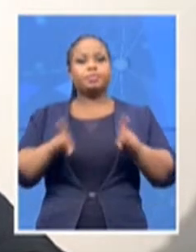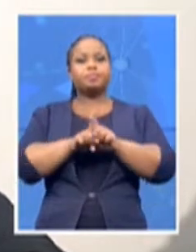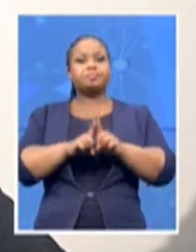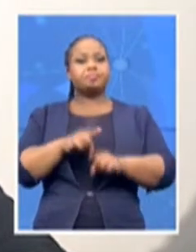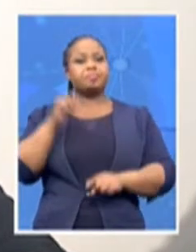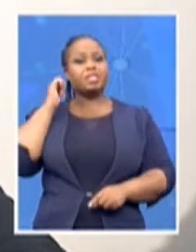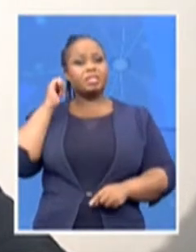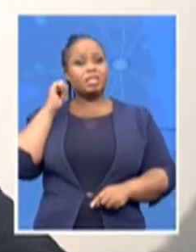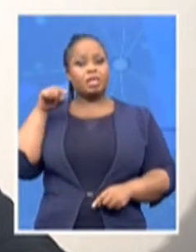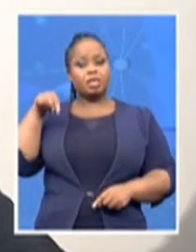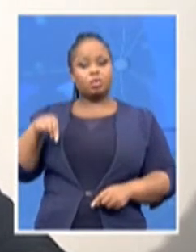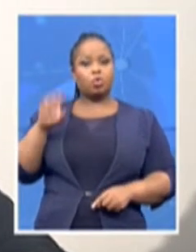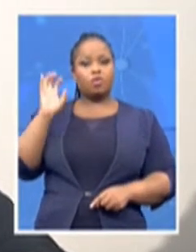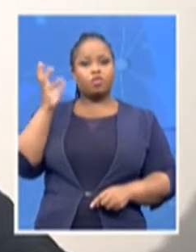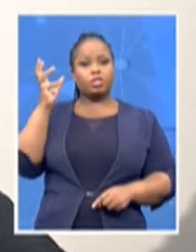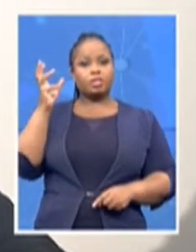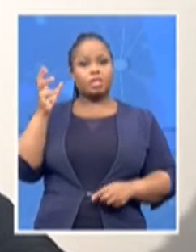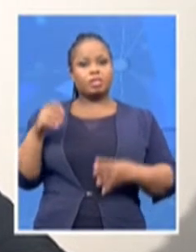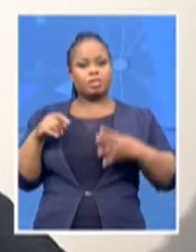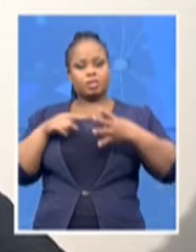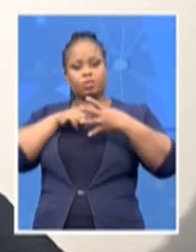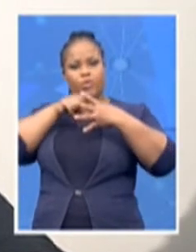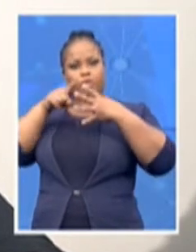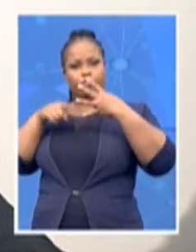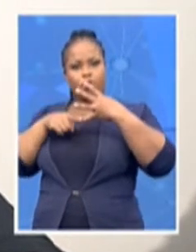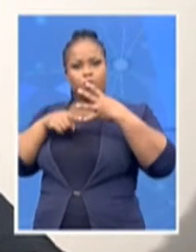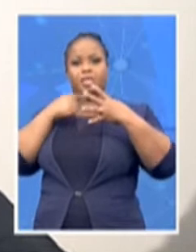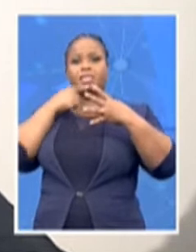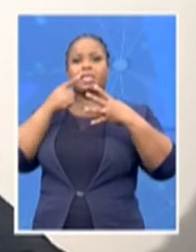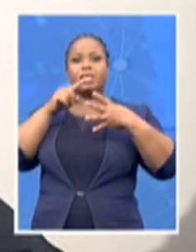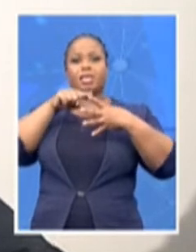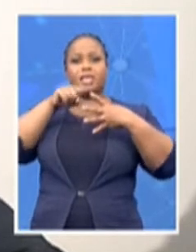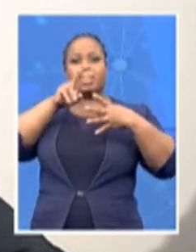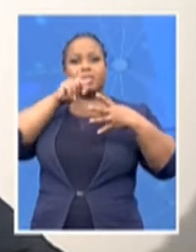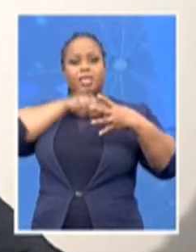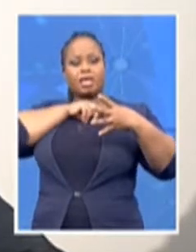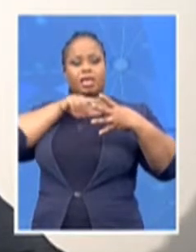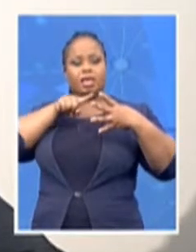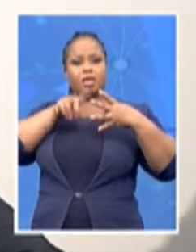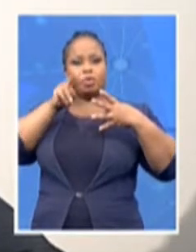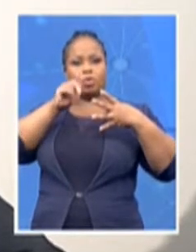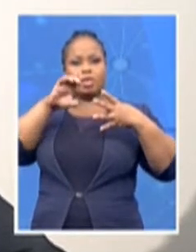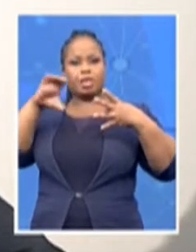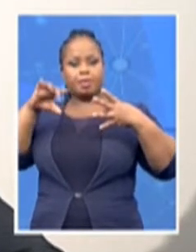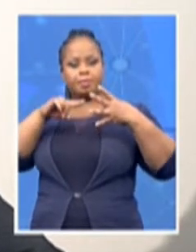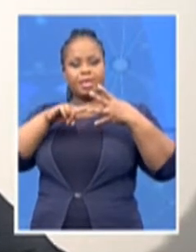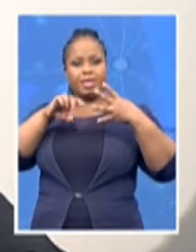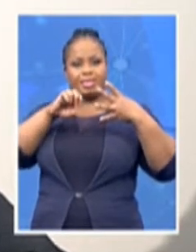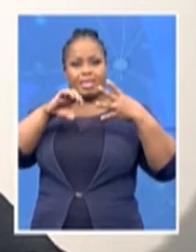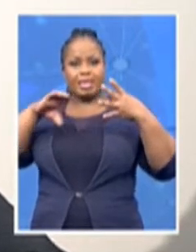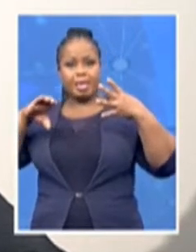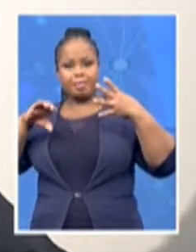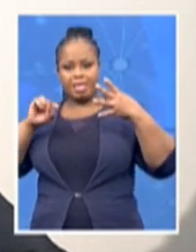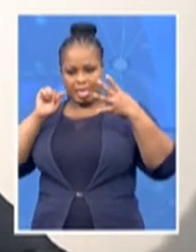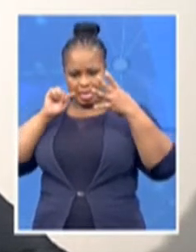I mentioned KZN, Western Cape, and Eastern Cape. In terms of the positive